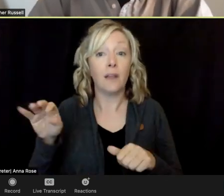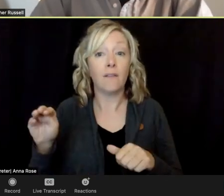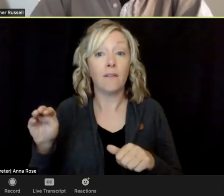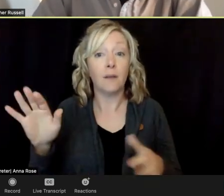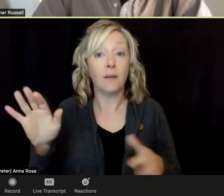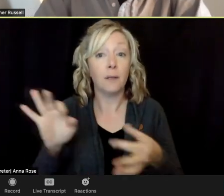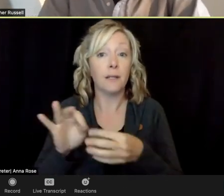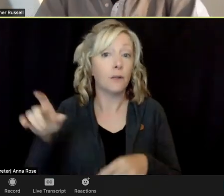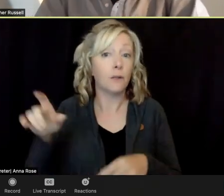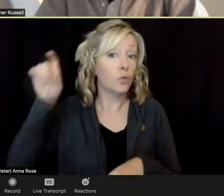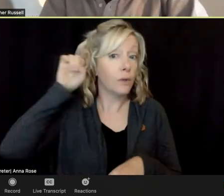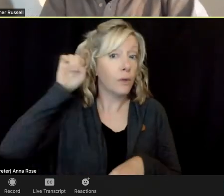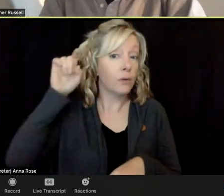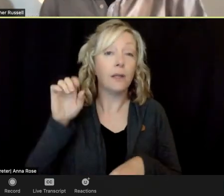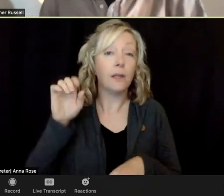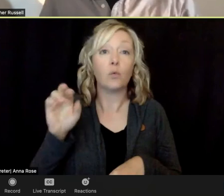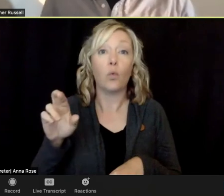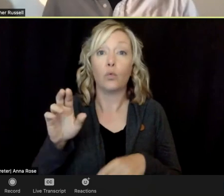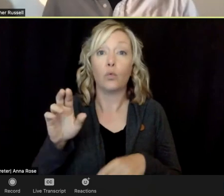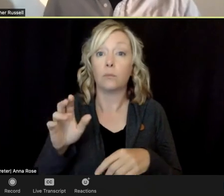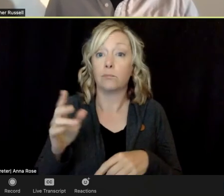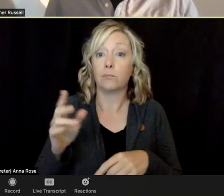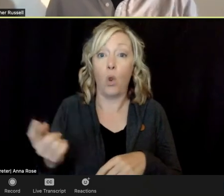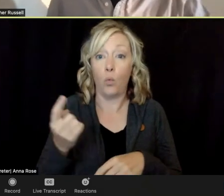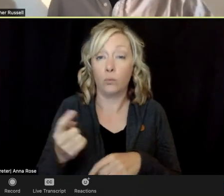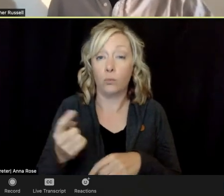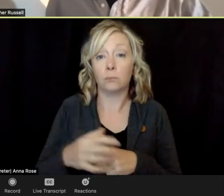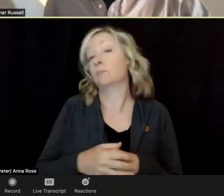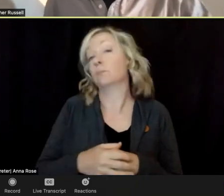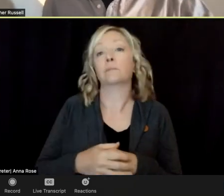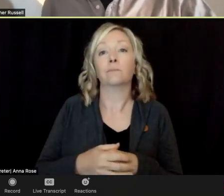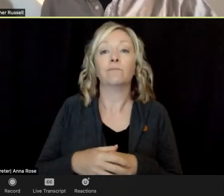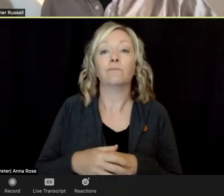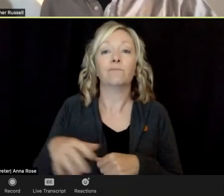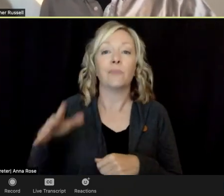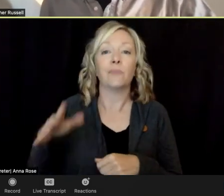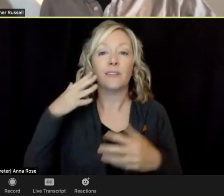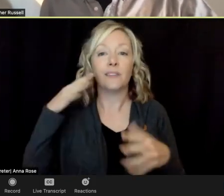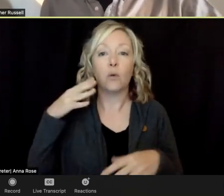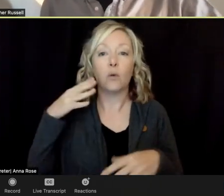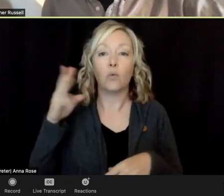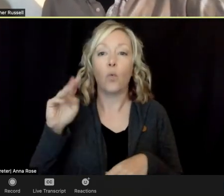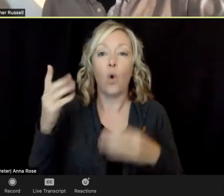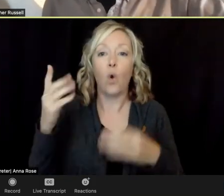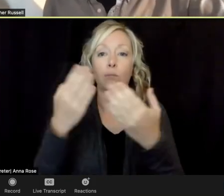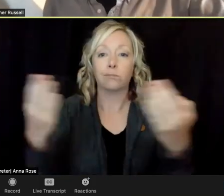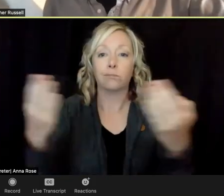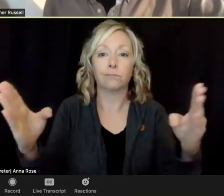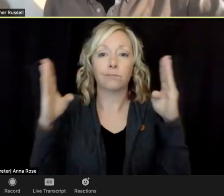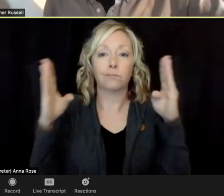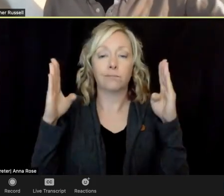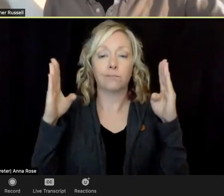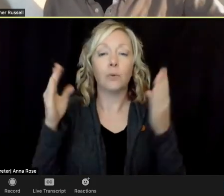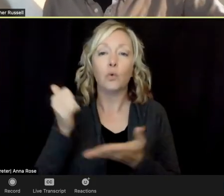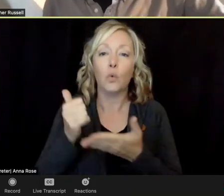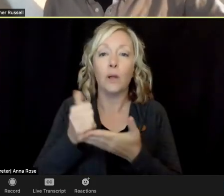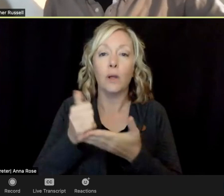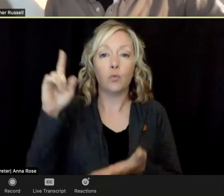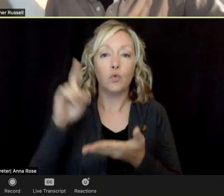Sound walls and other environmental supports that can reduce the ambient noise and